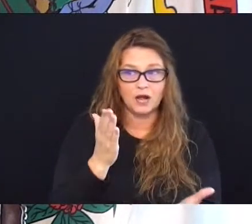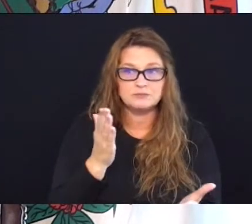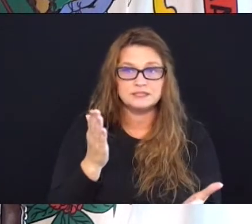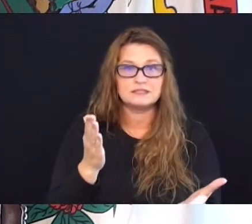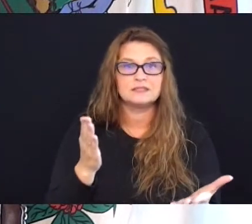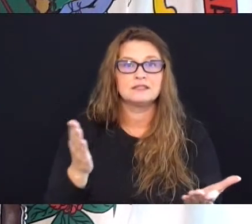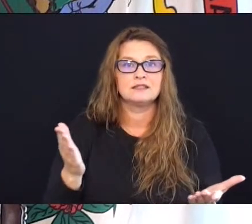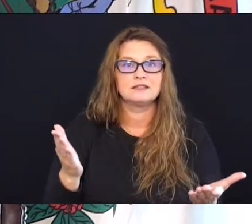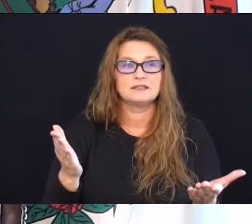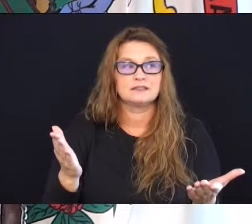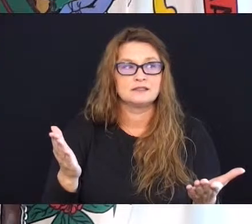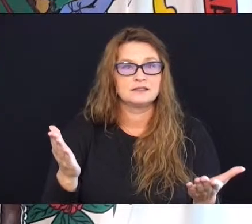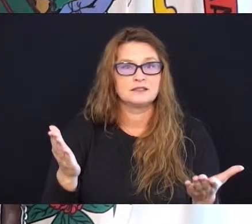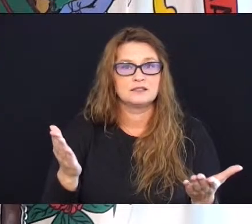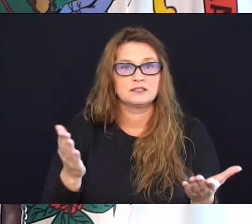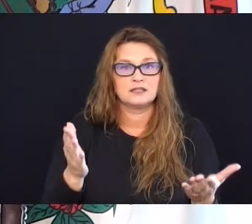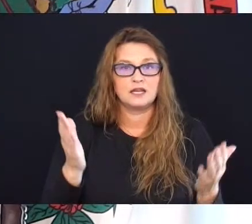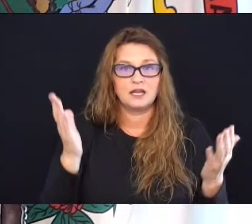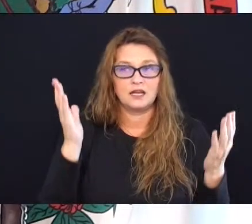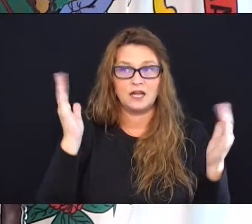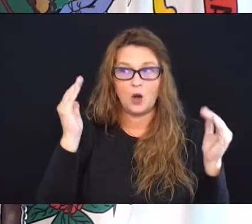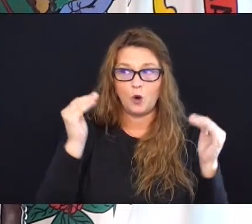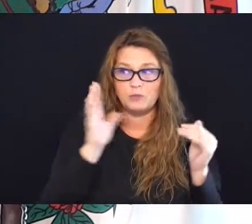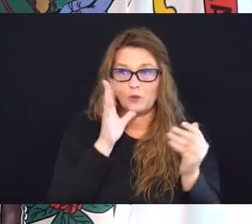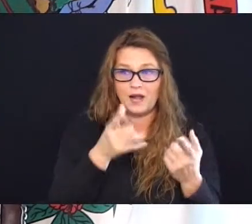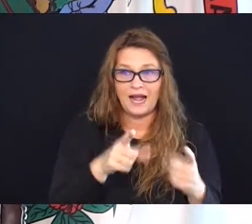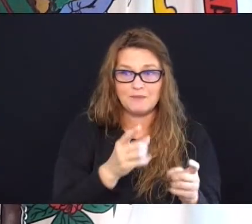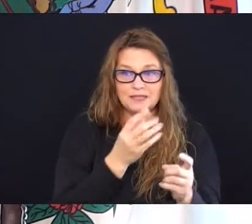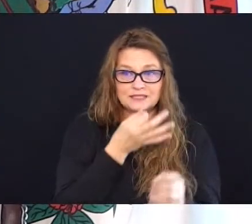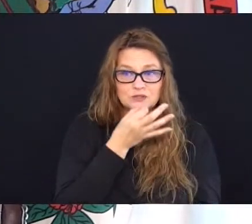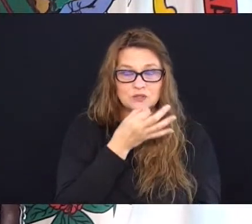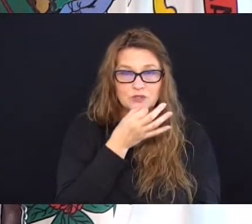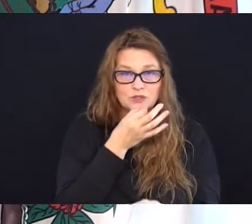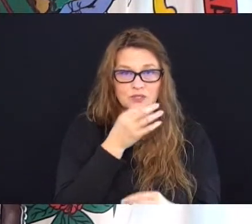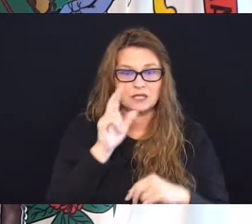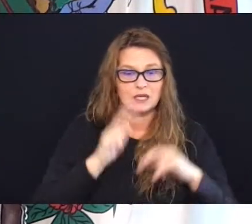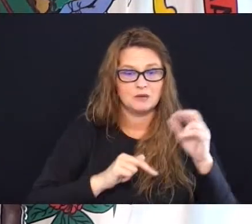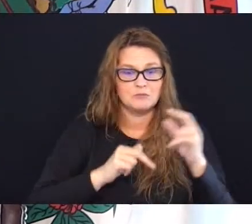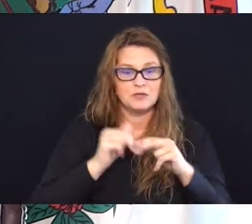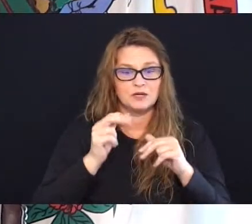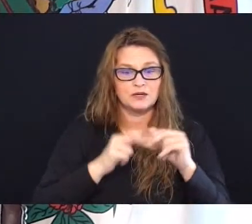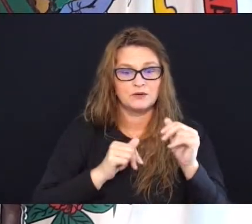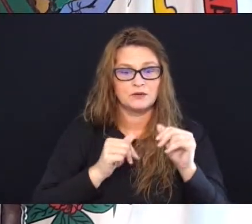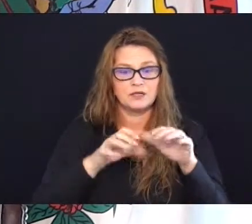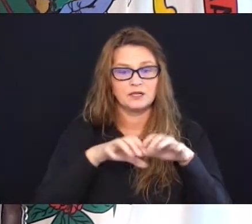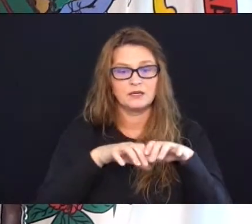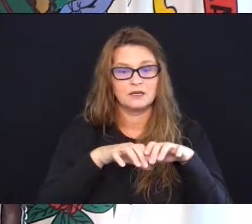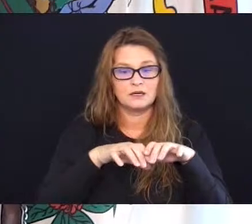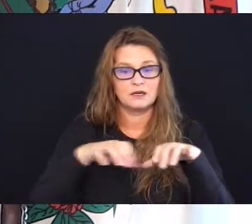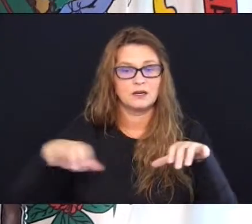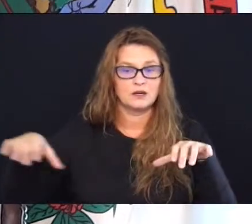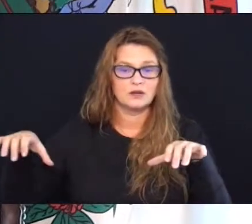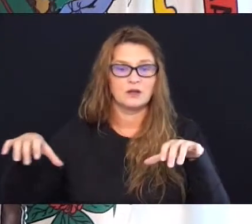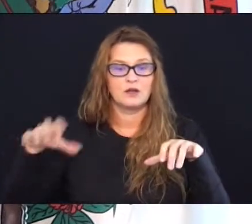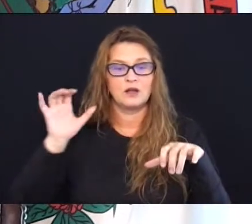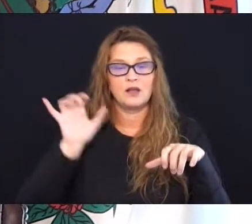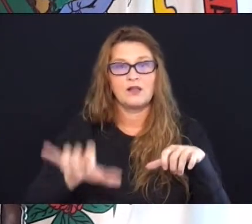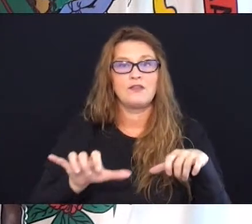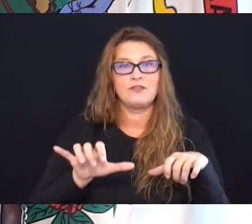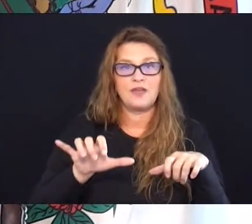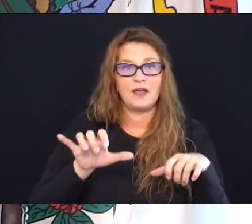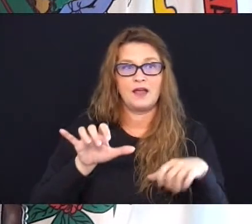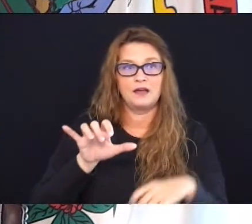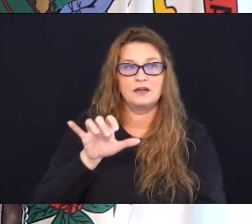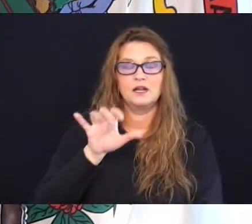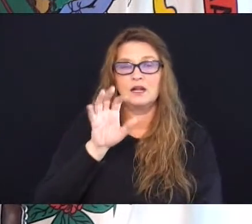happen very, very soon. But build a wing back on that maternity ward. Call it a West